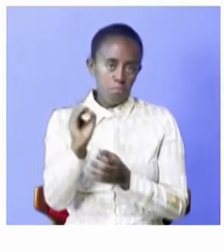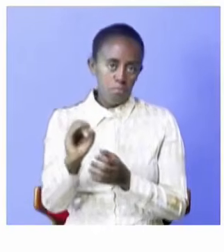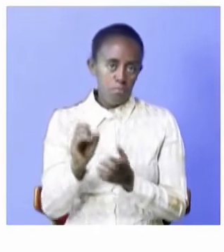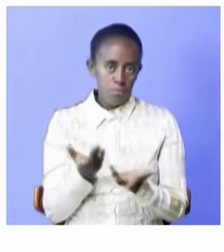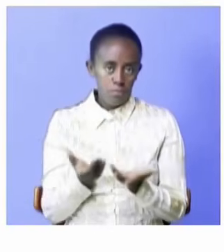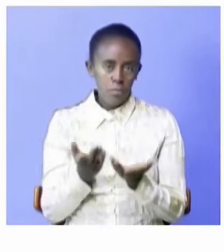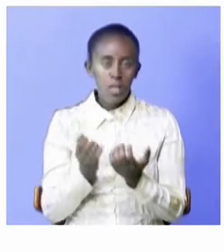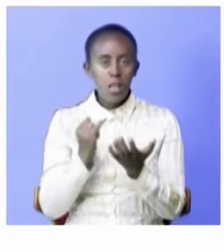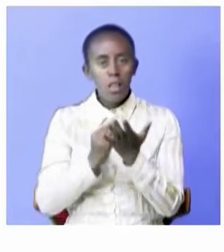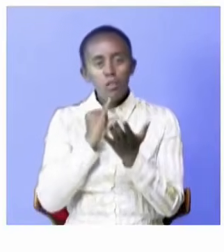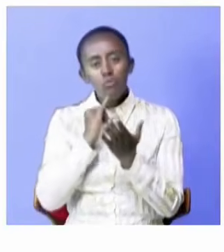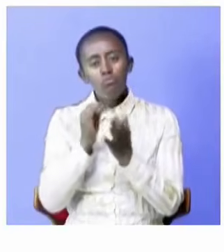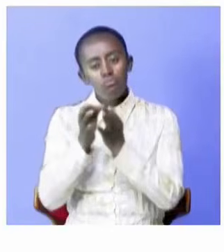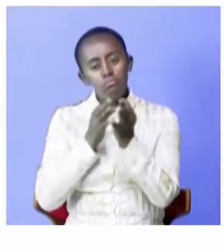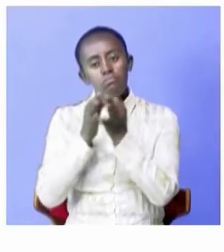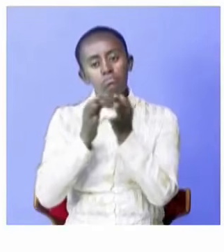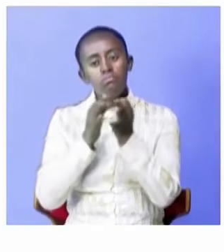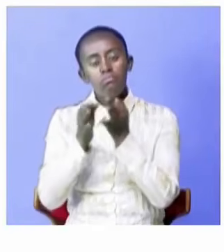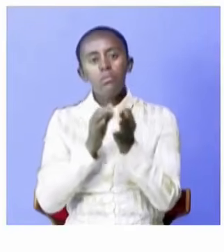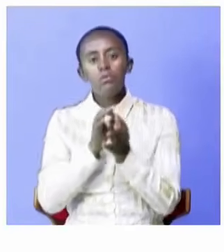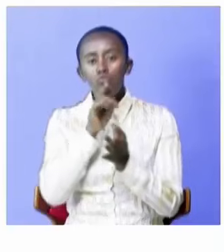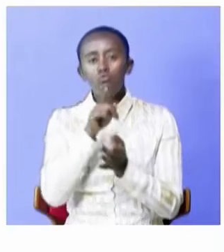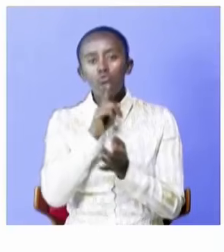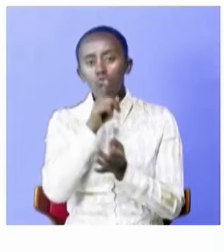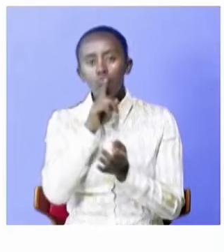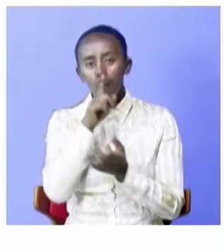Is to express general truth.